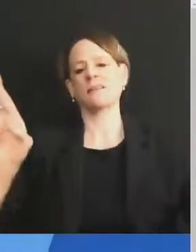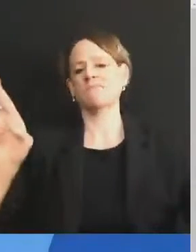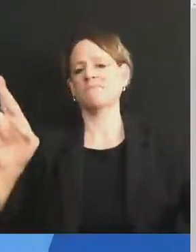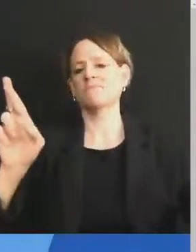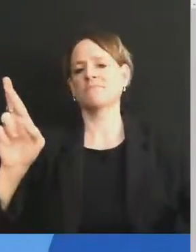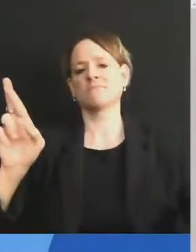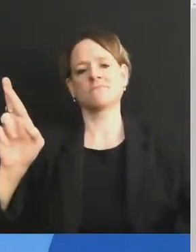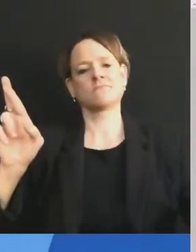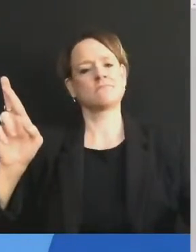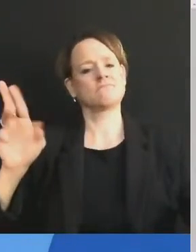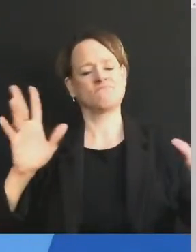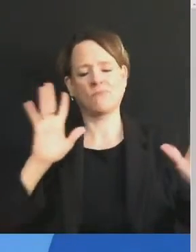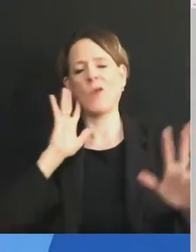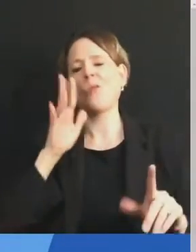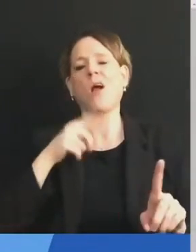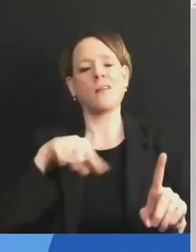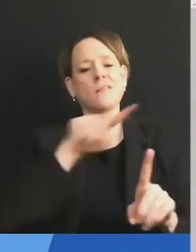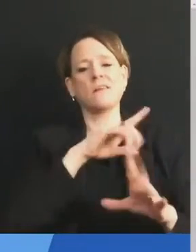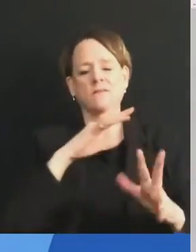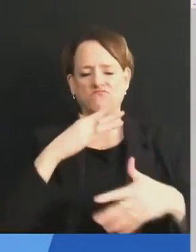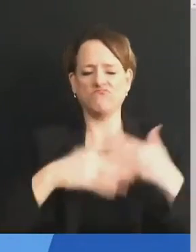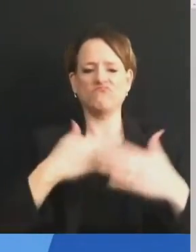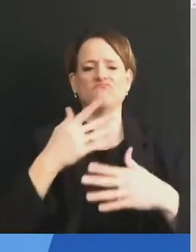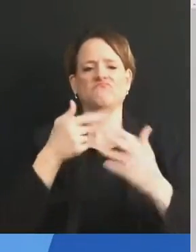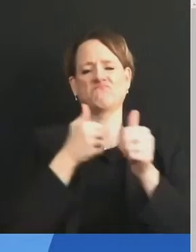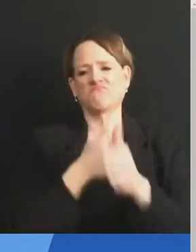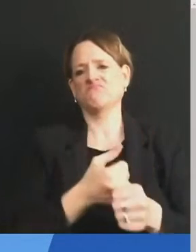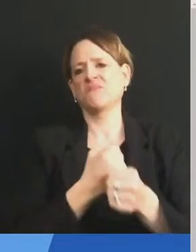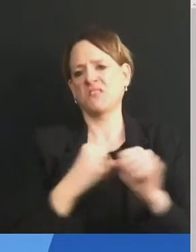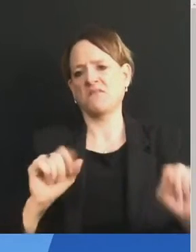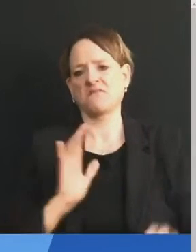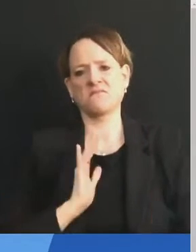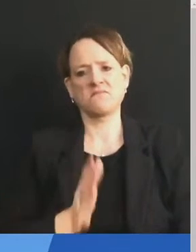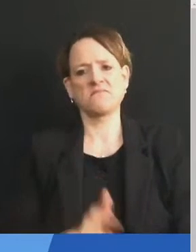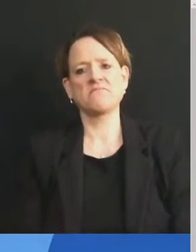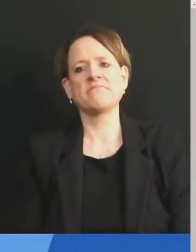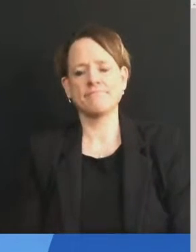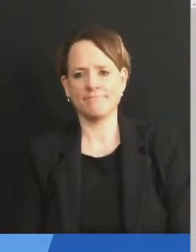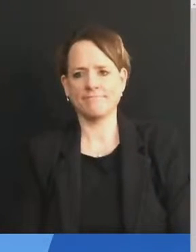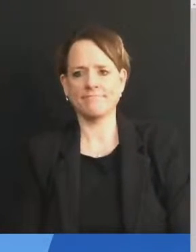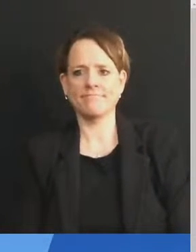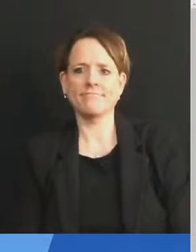Now to Steve Hansen from WIS Community. Steve?